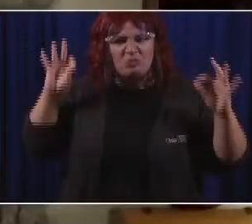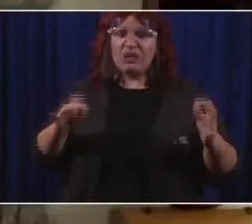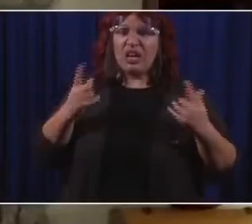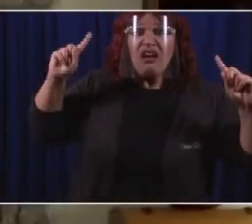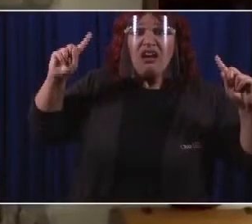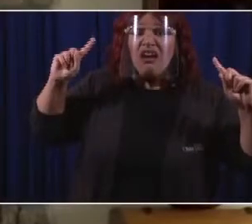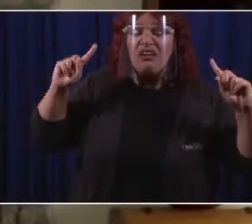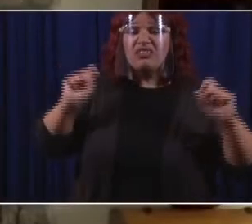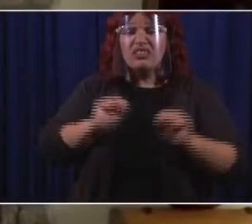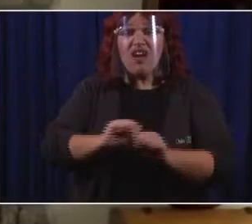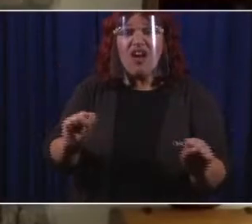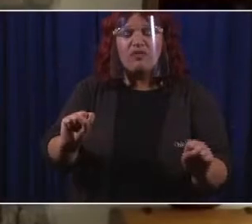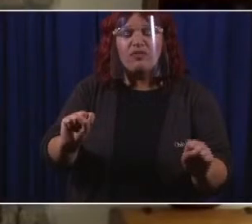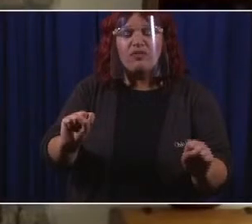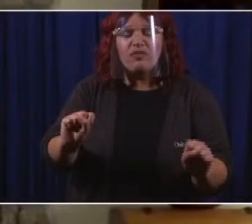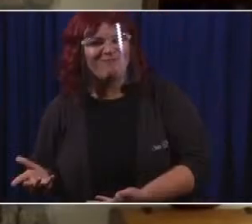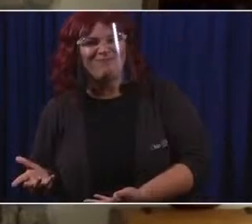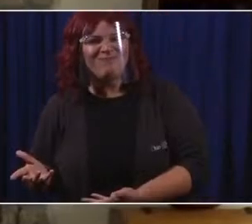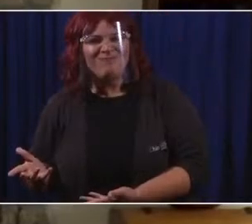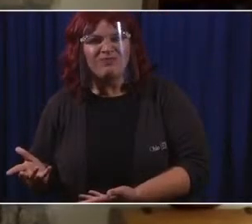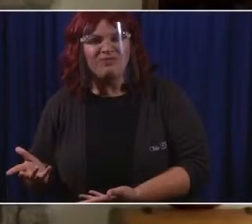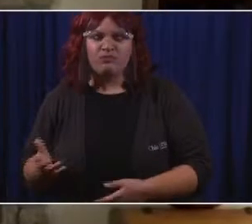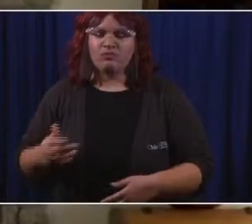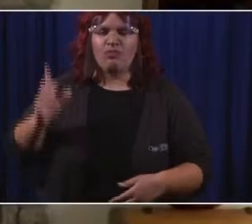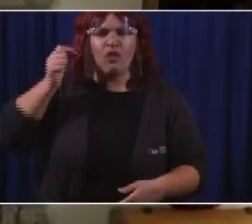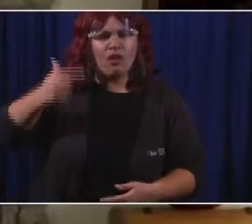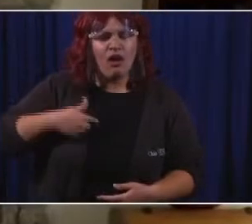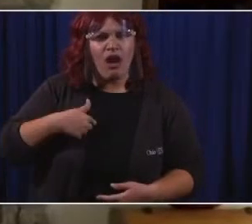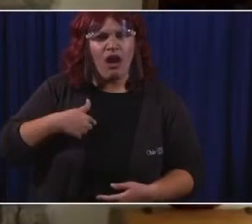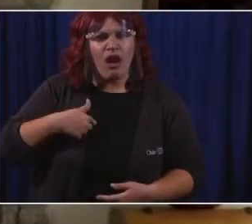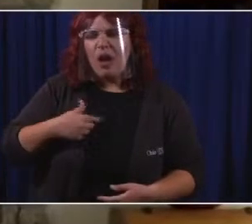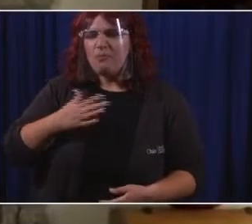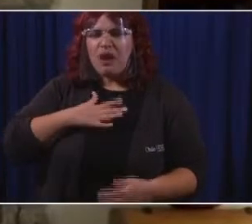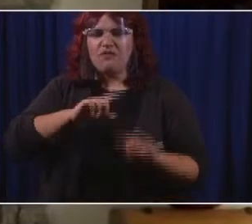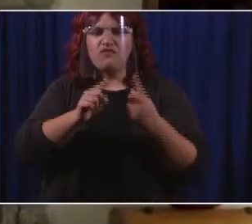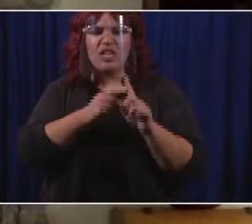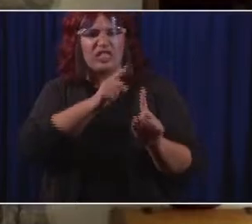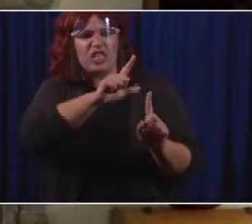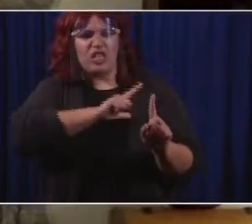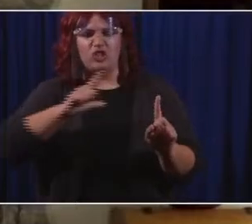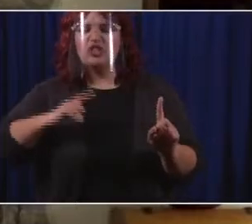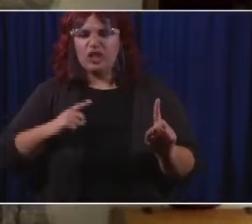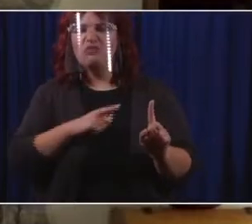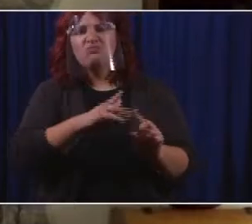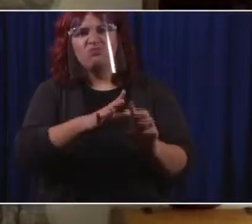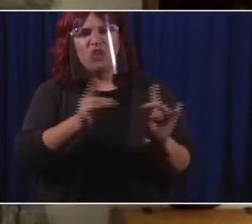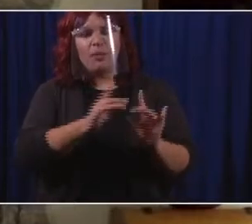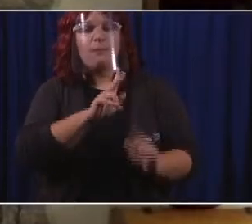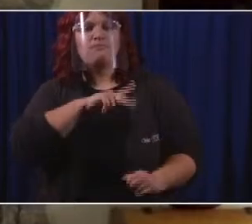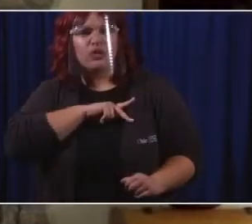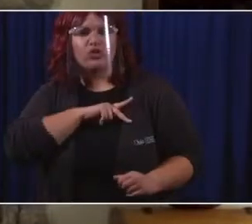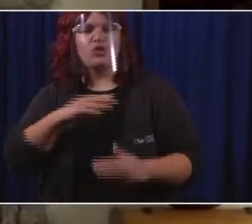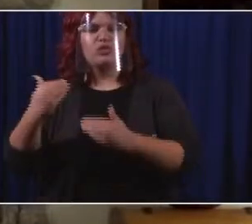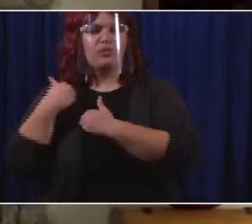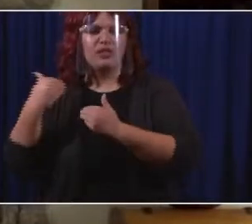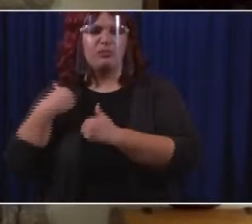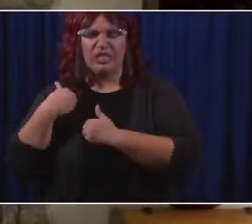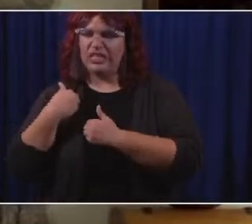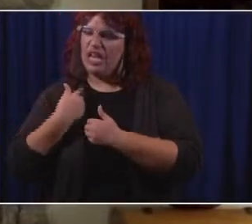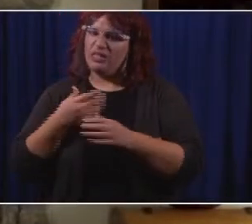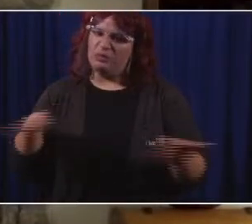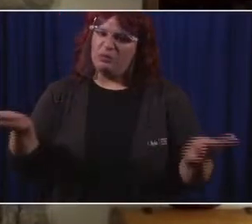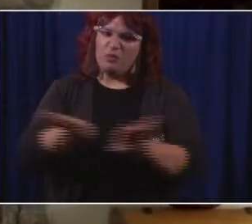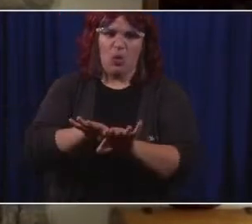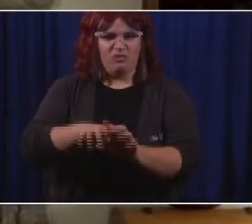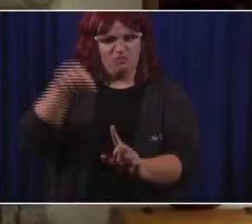about personal responsibility. I'm a big believer in personal responsibility too. I know they are. This is about personal responsibility and what each and every one of us